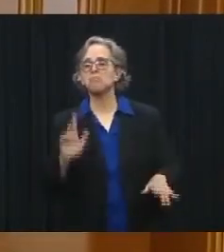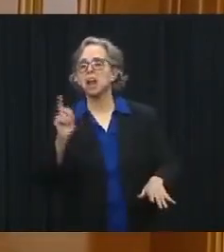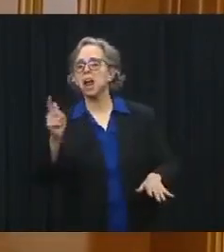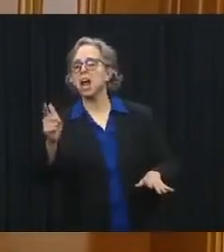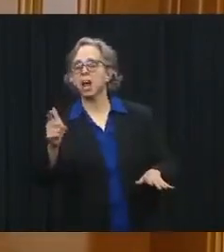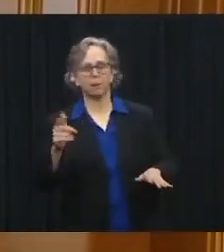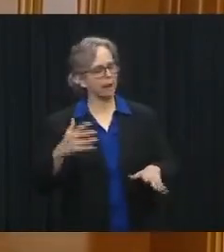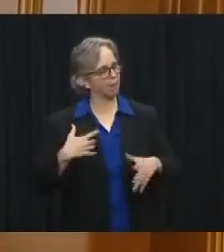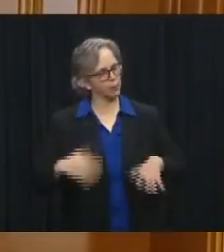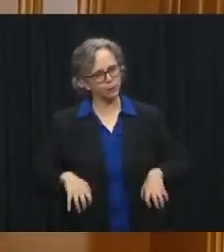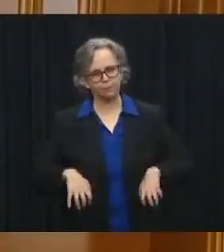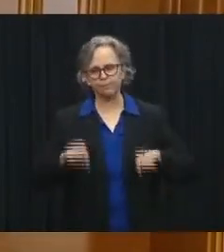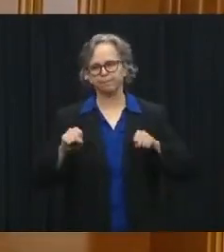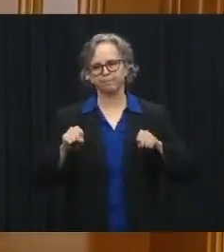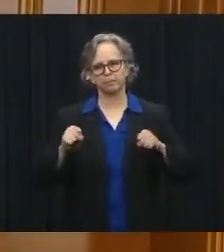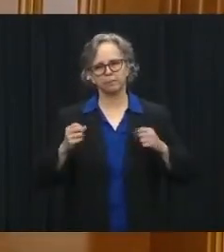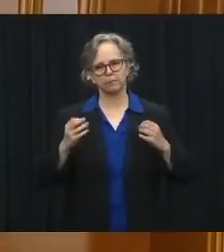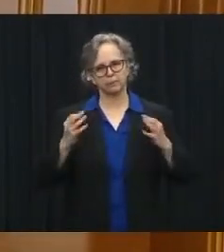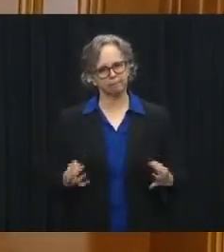the following.